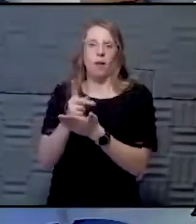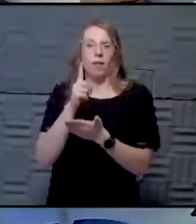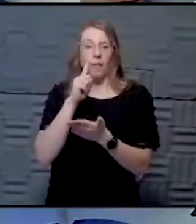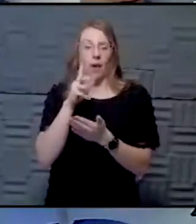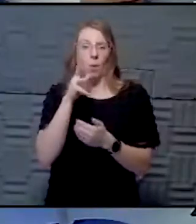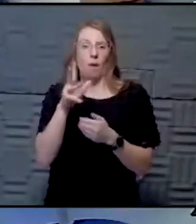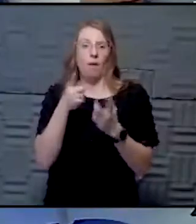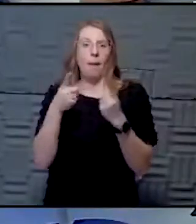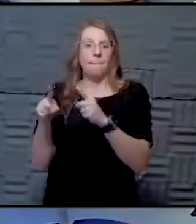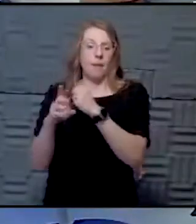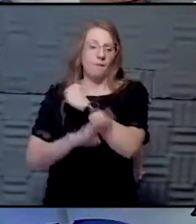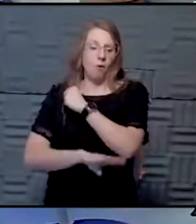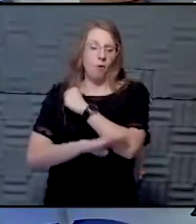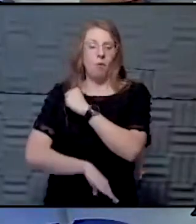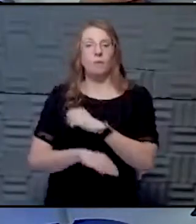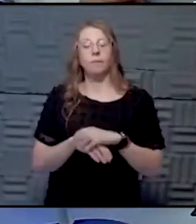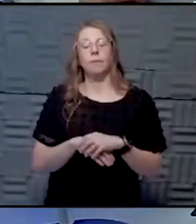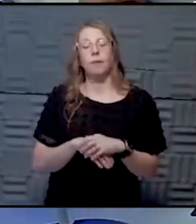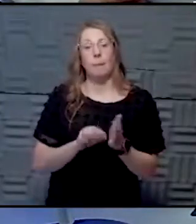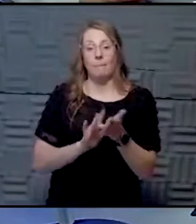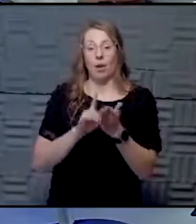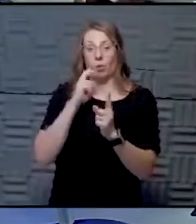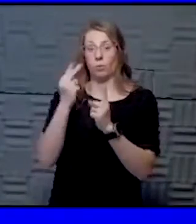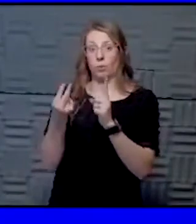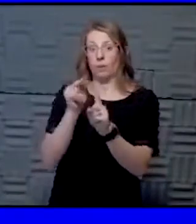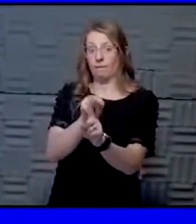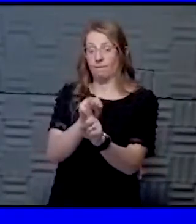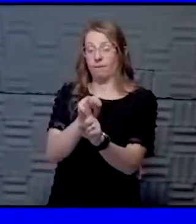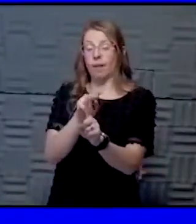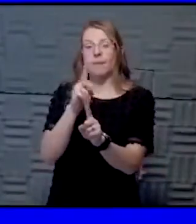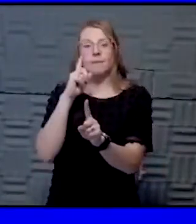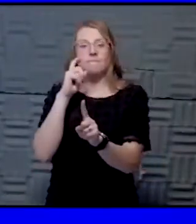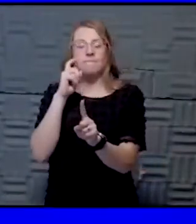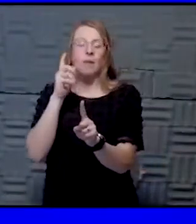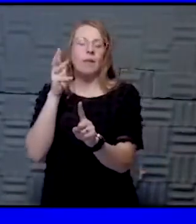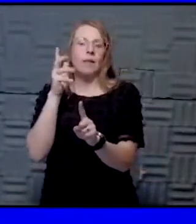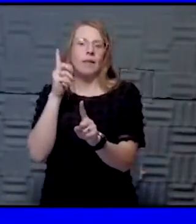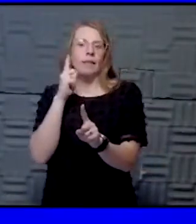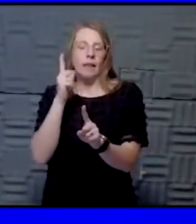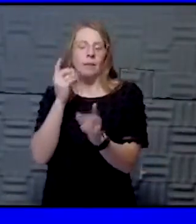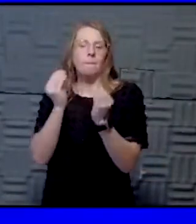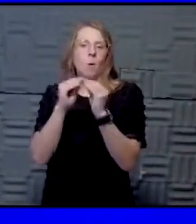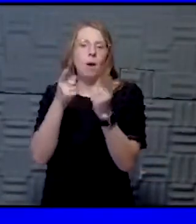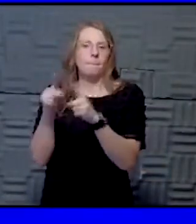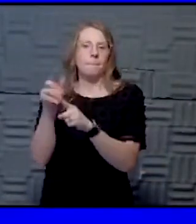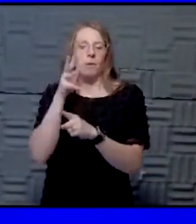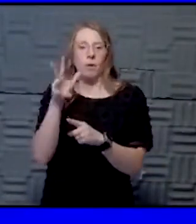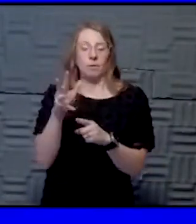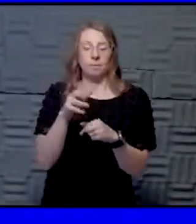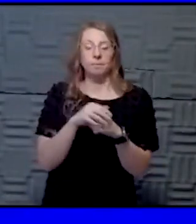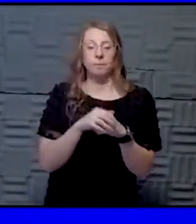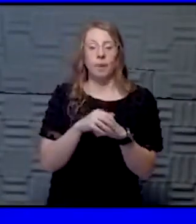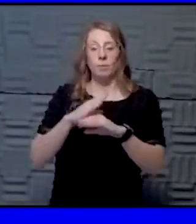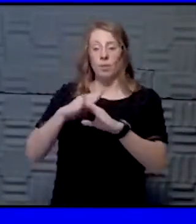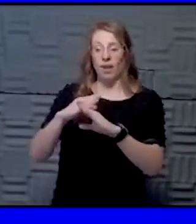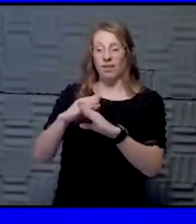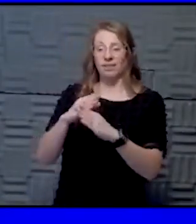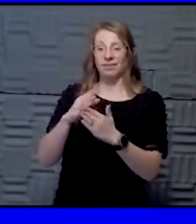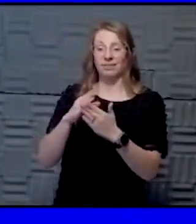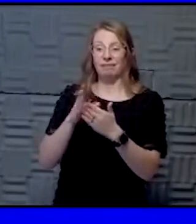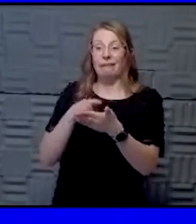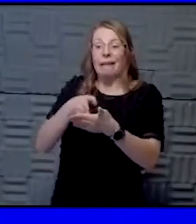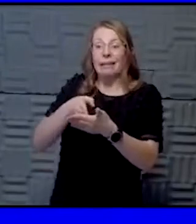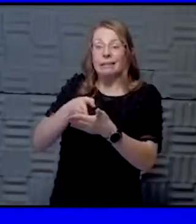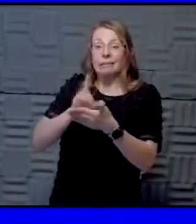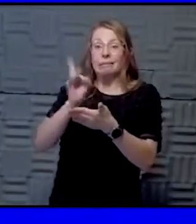early mid-fall. Yeah, I mean, from a medical standpoint, it seems intuitive that would happen. We know the morbidity and mortality that it protects against. We know